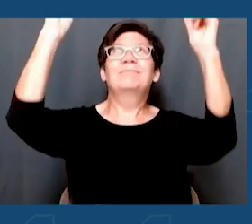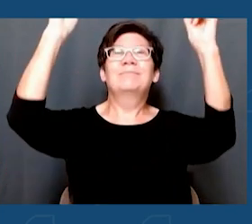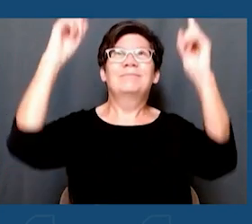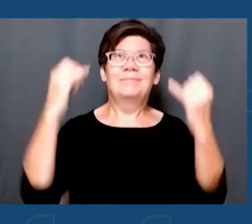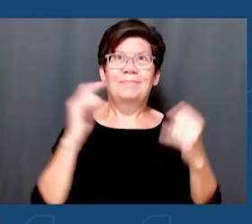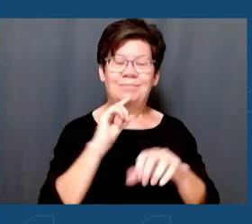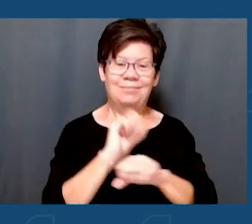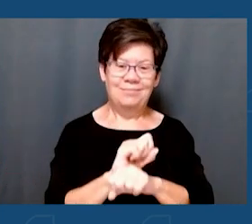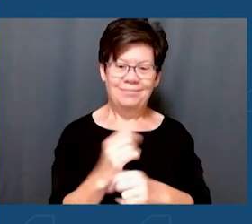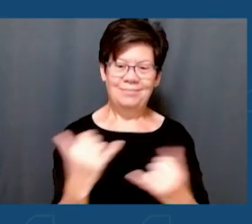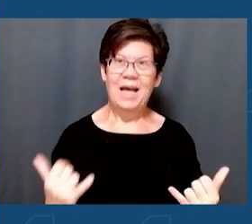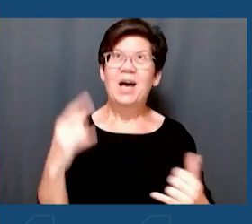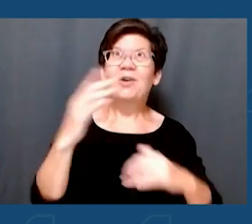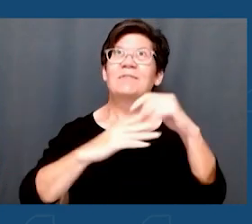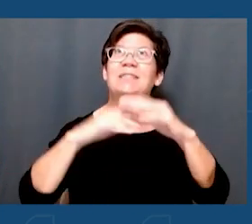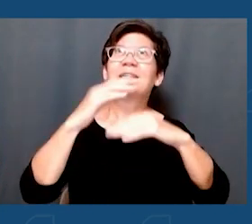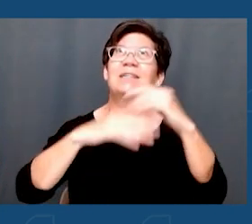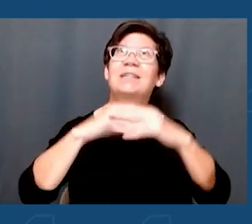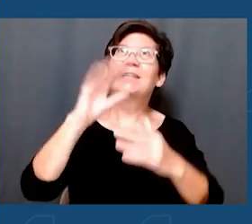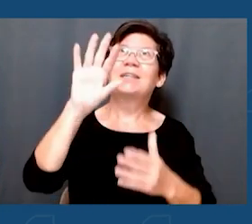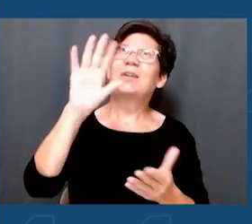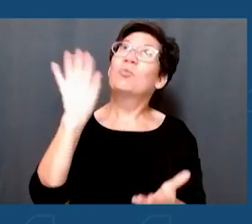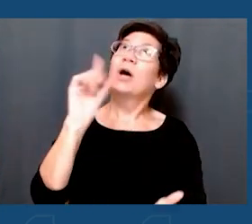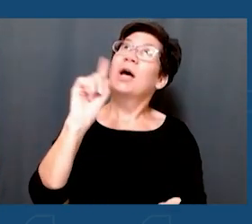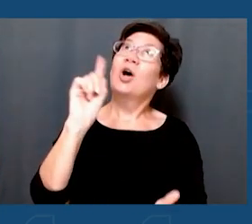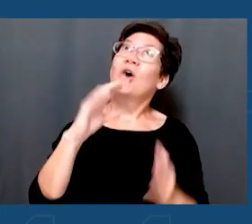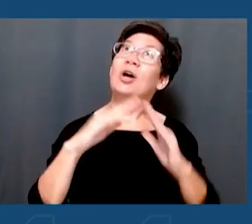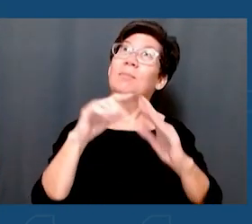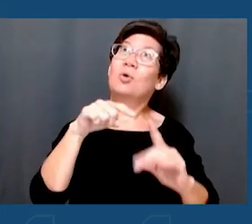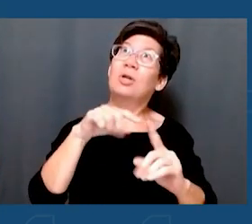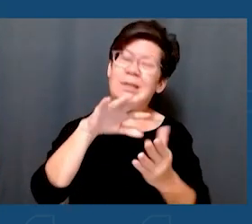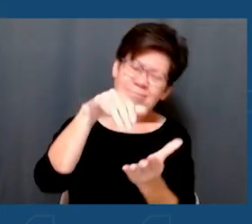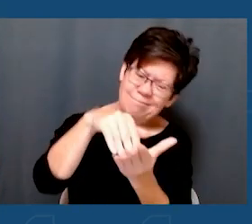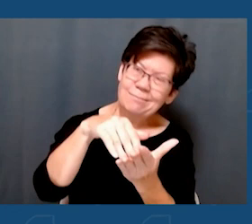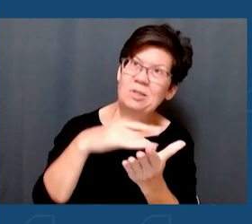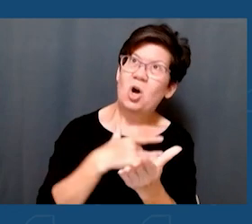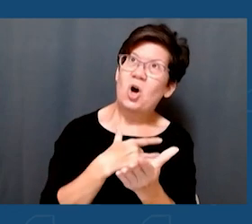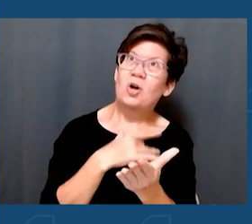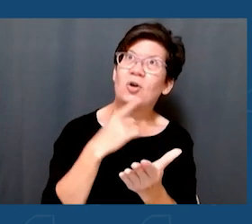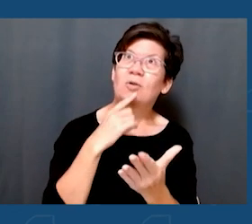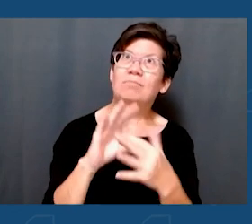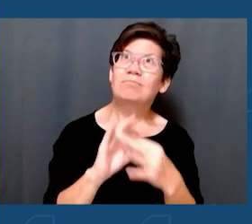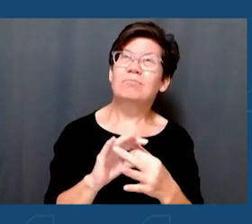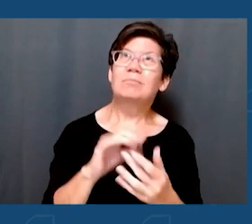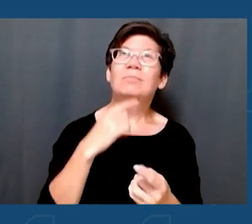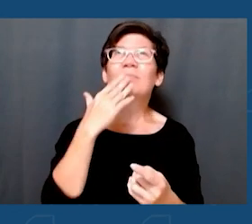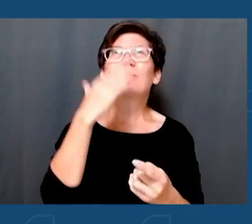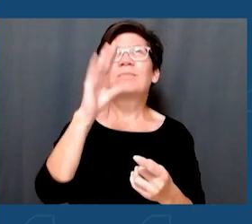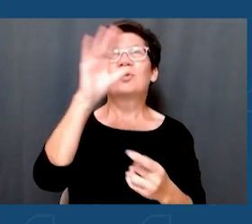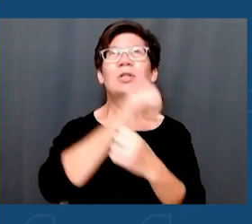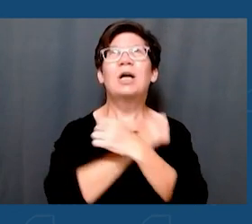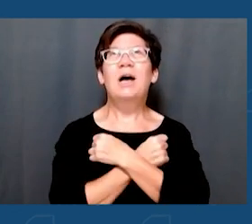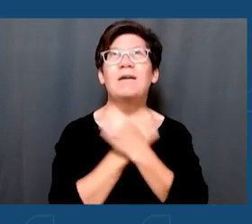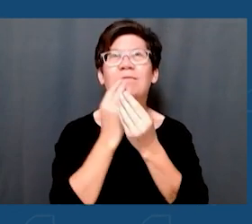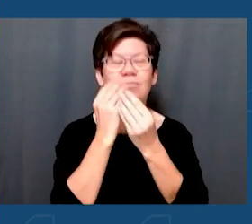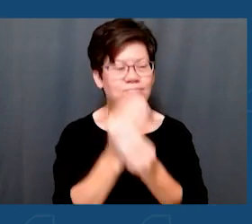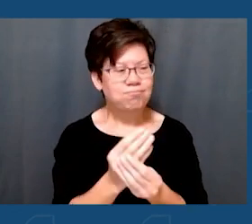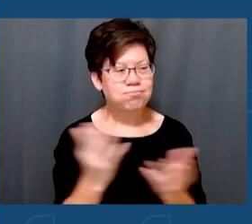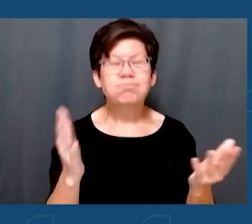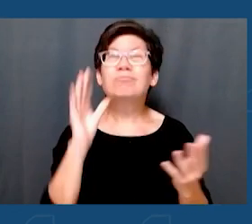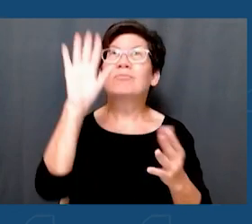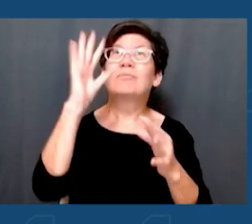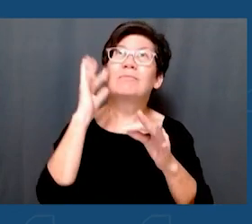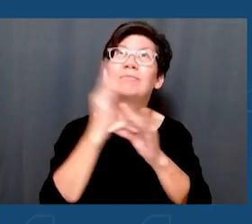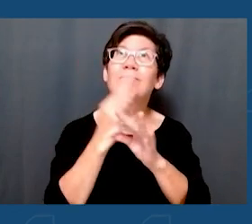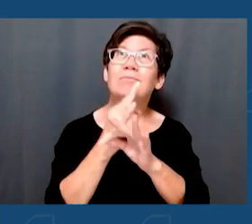facility in the heart of our community. We thank you for your faithful love for us that never